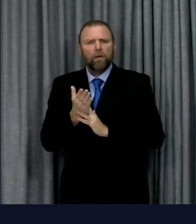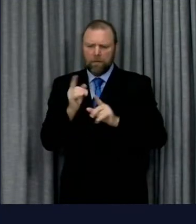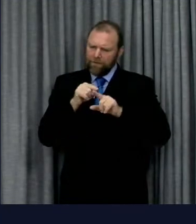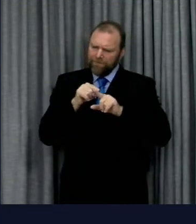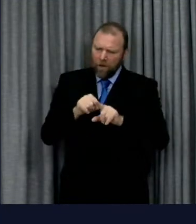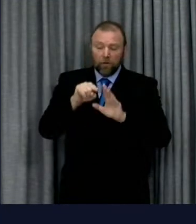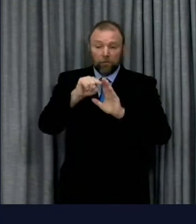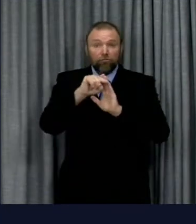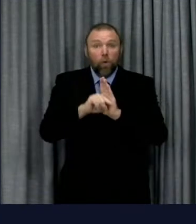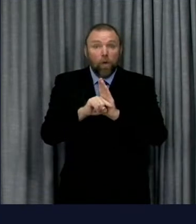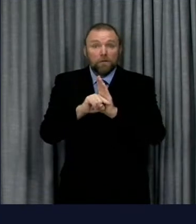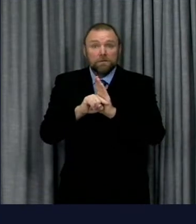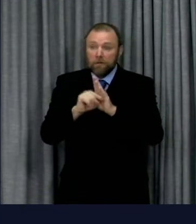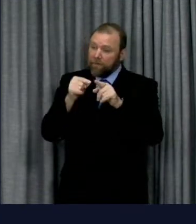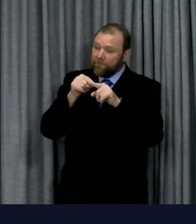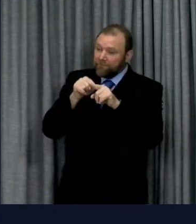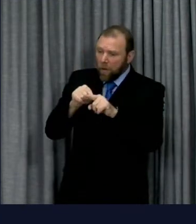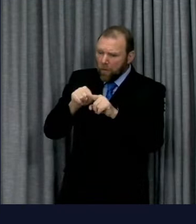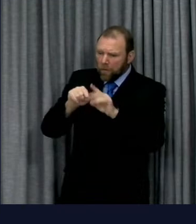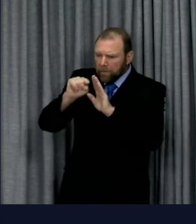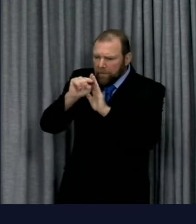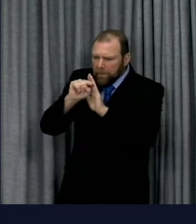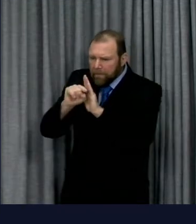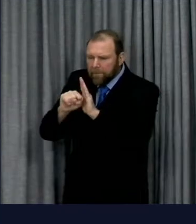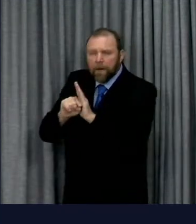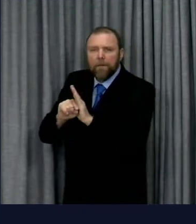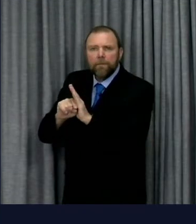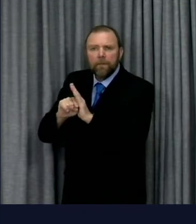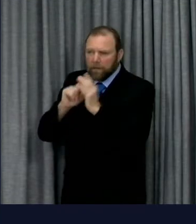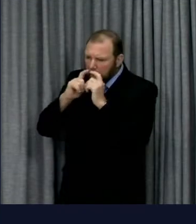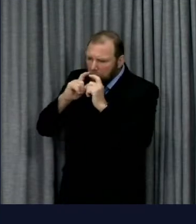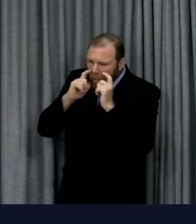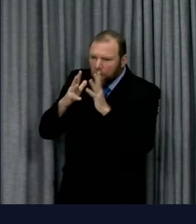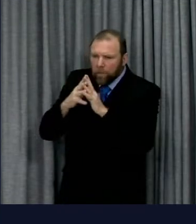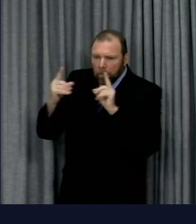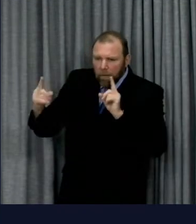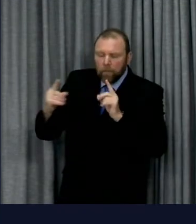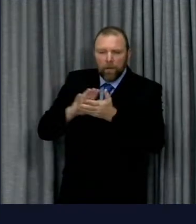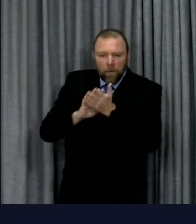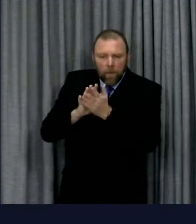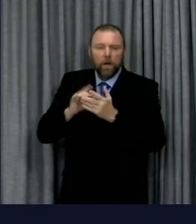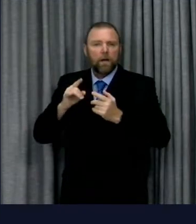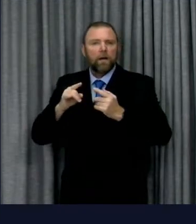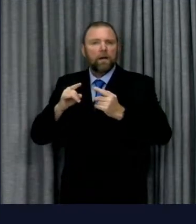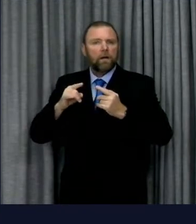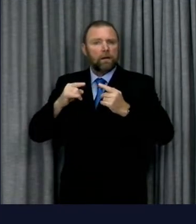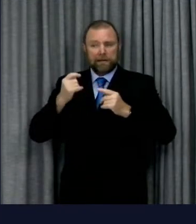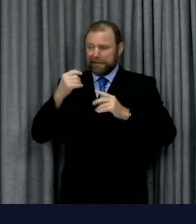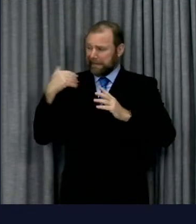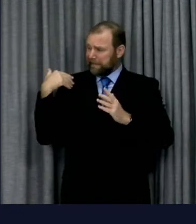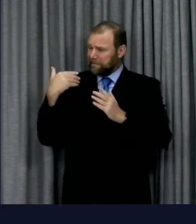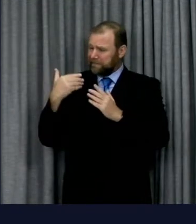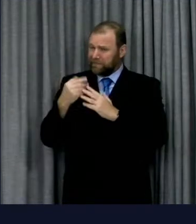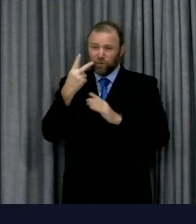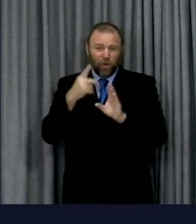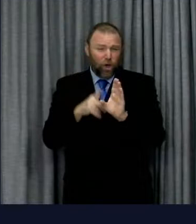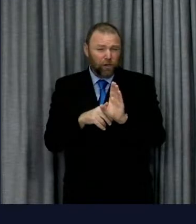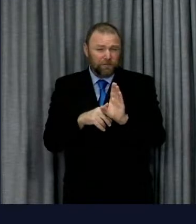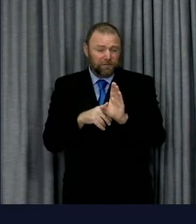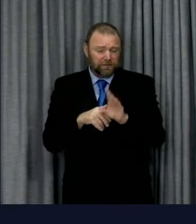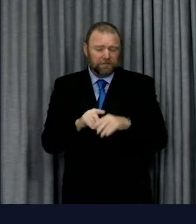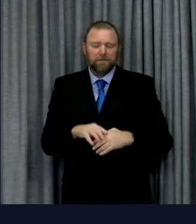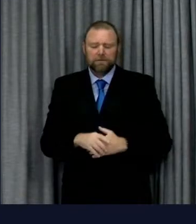those measures which have kept us safe over the course of what is now nearly 2 years. But as I